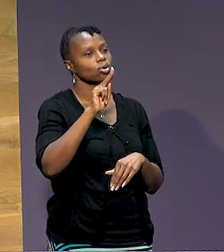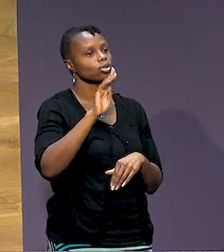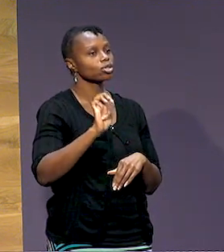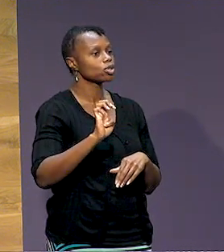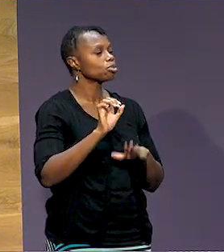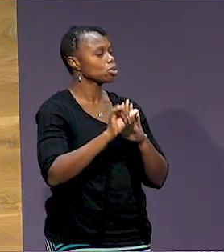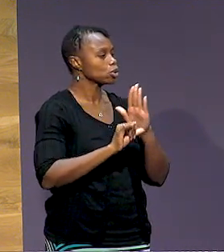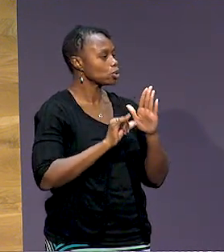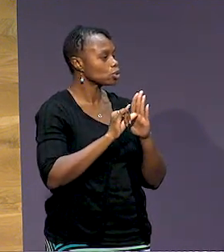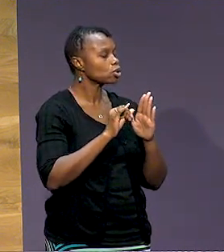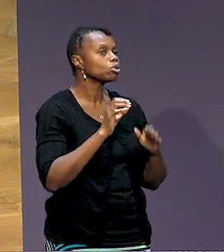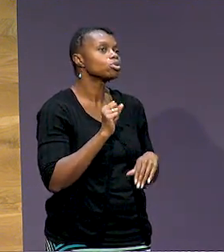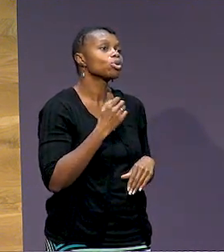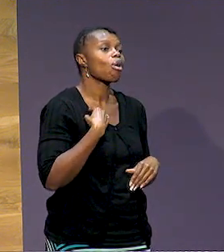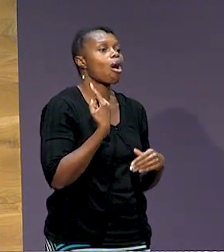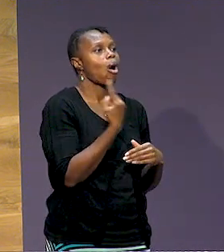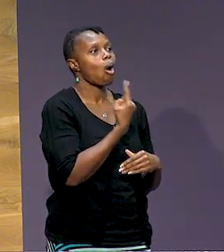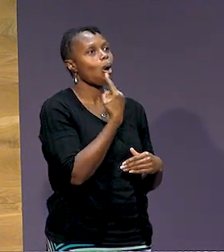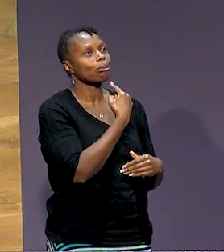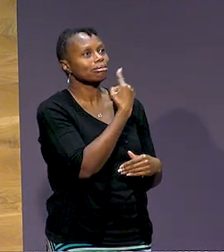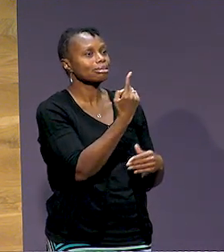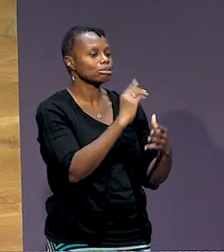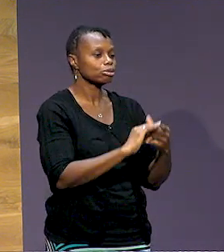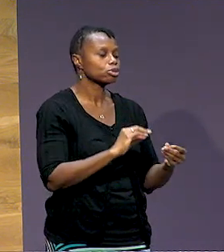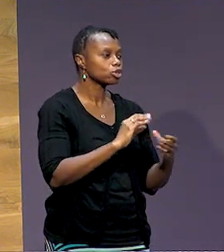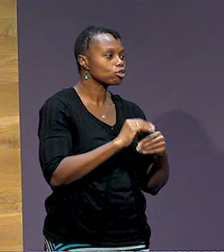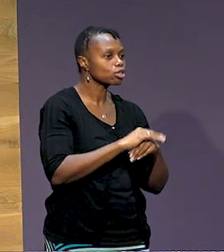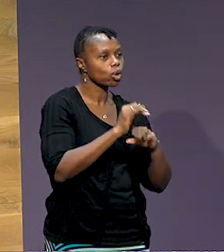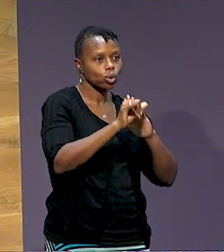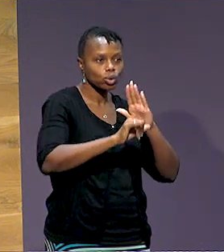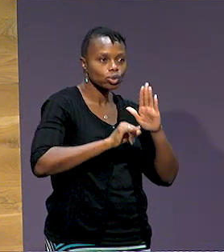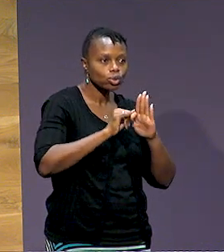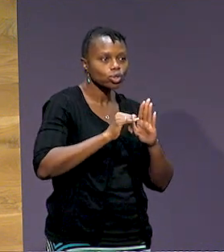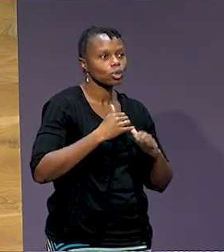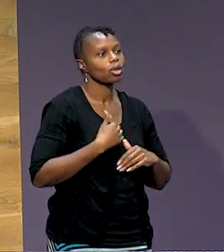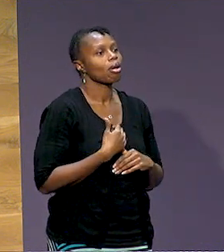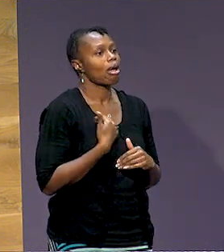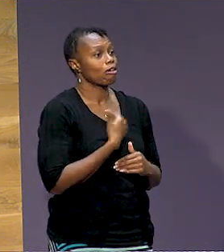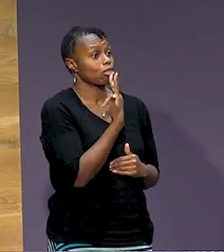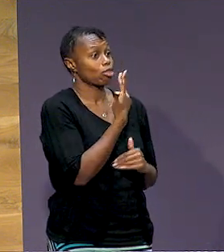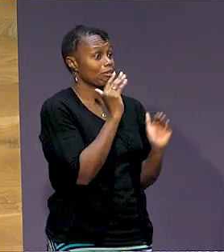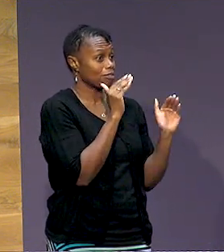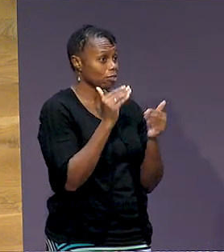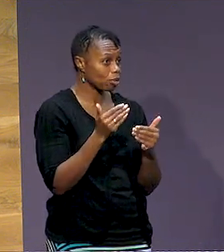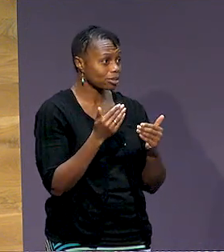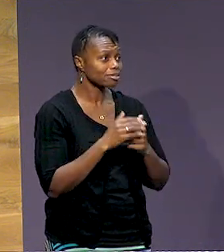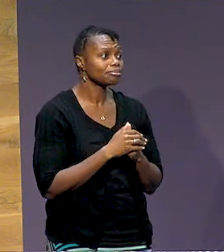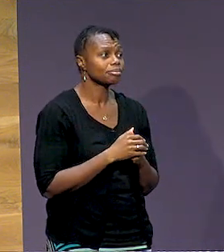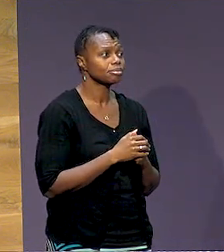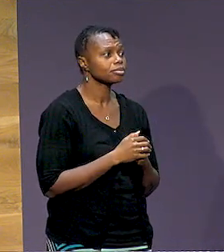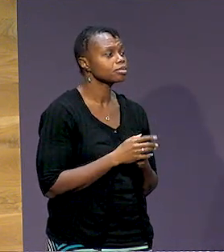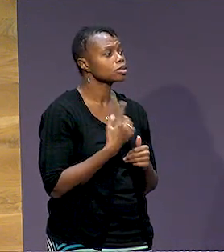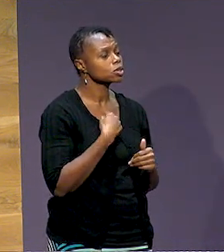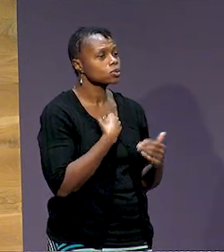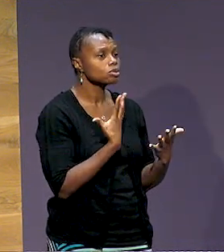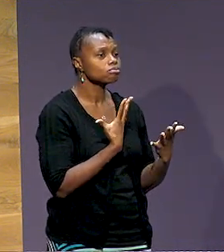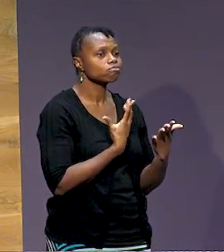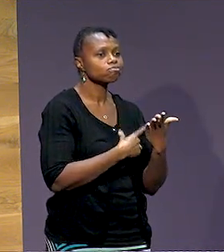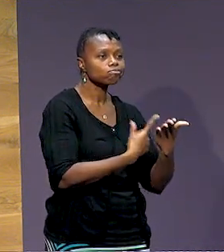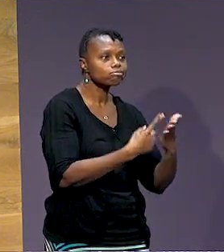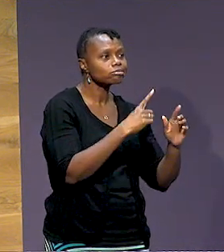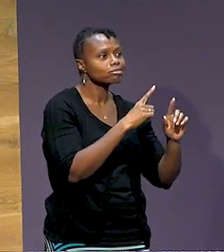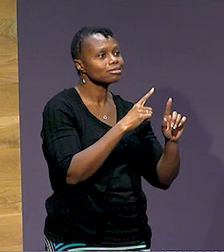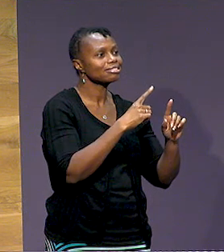on my YouTube channel, there's kind of 3 focuses on our channel. So one of them is just kind of talking through difficult issues and